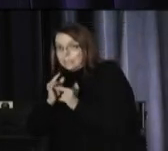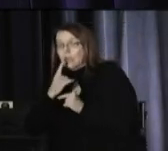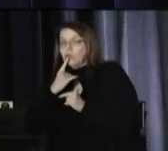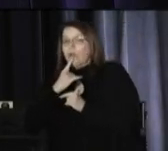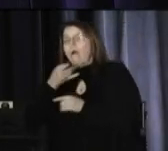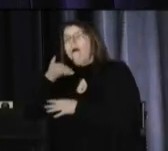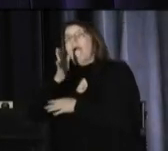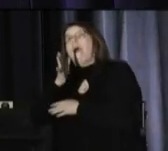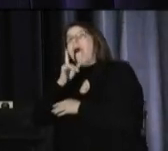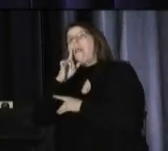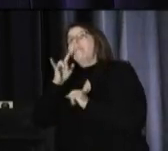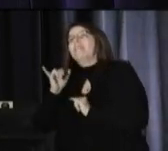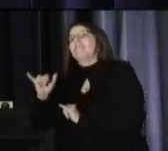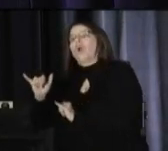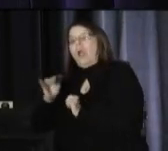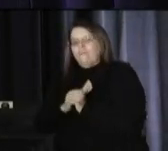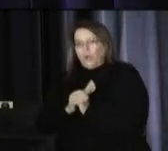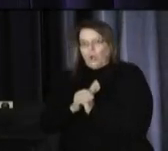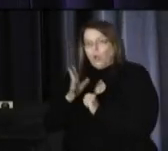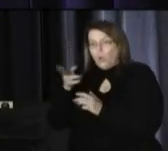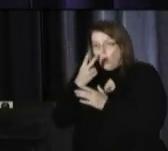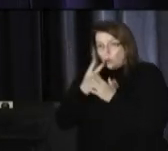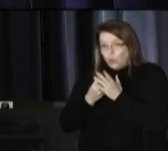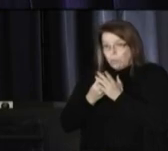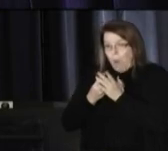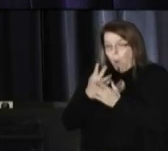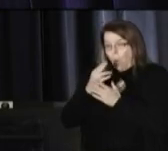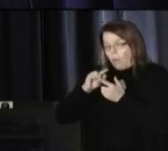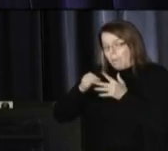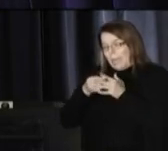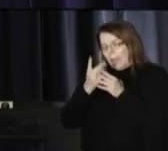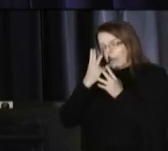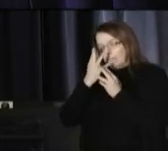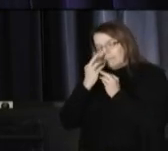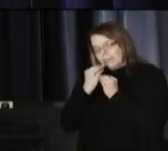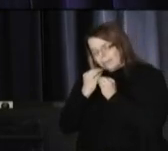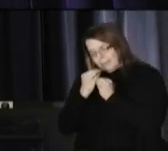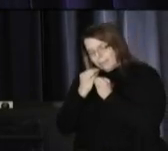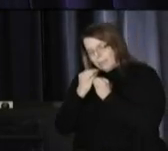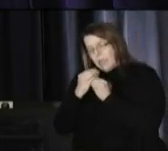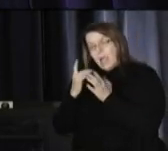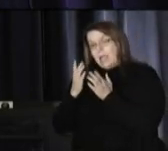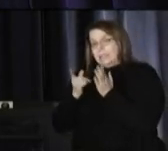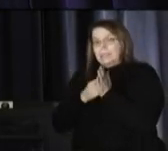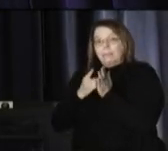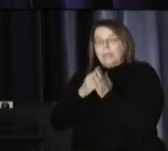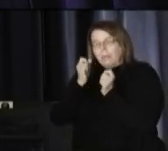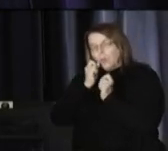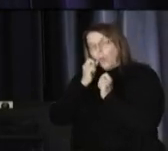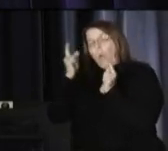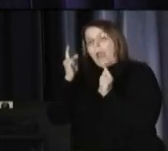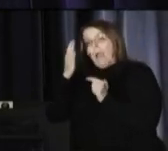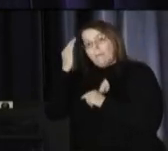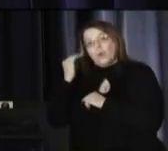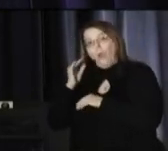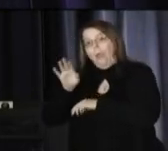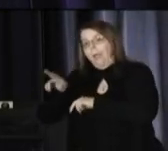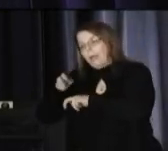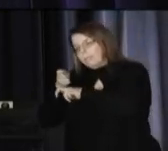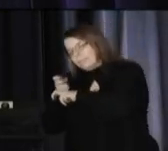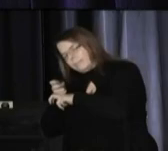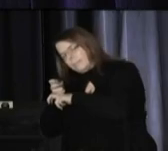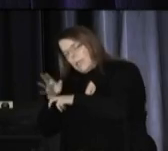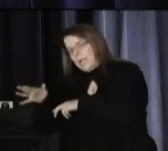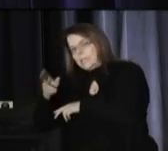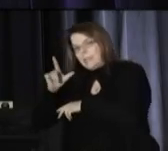forever." You both begin to doze. At some point, you wake up with your head in his lap and your mind in overdrive. You think